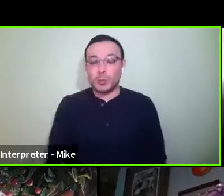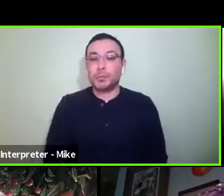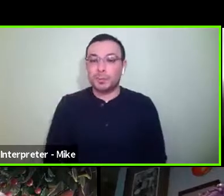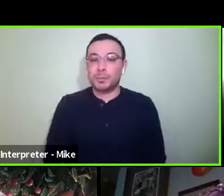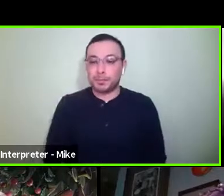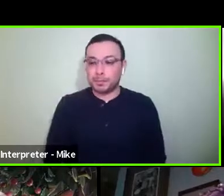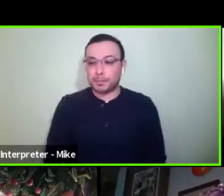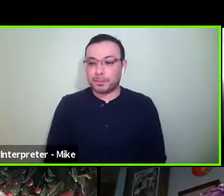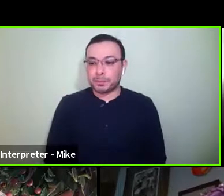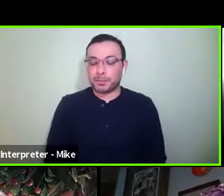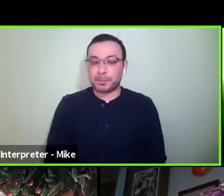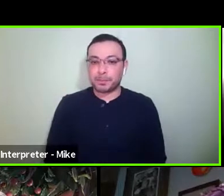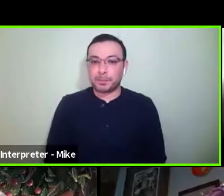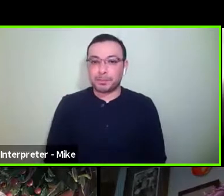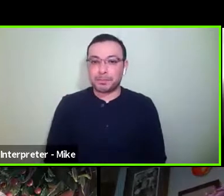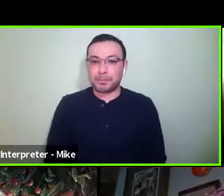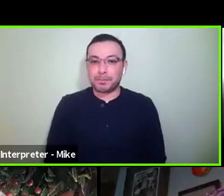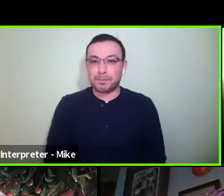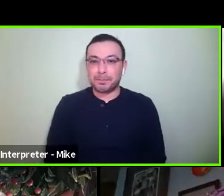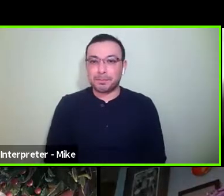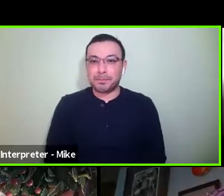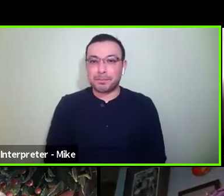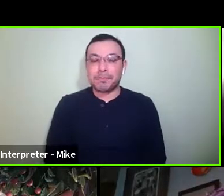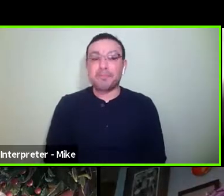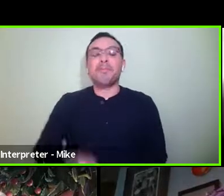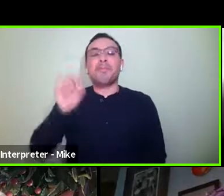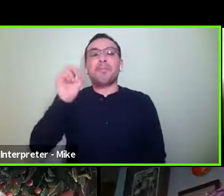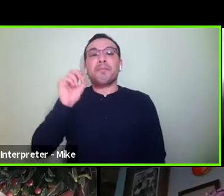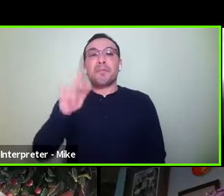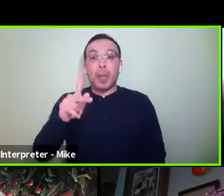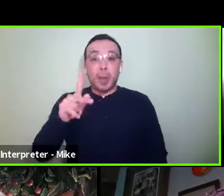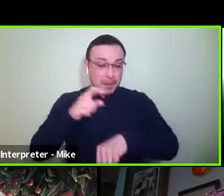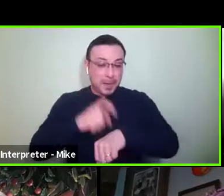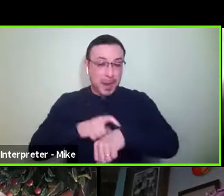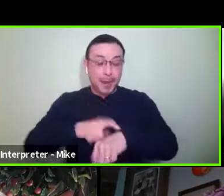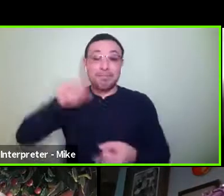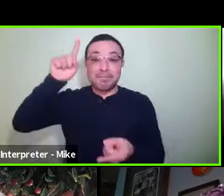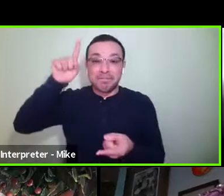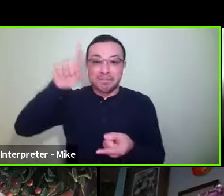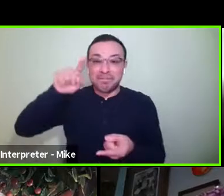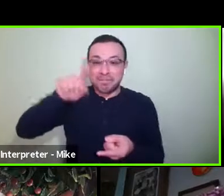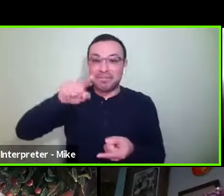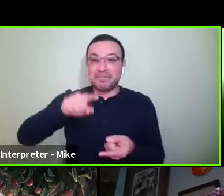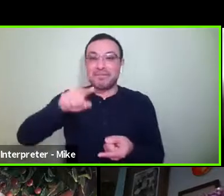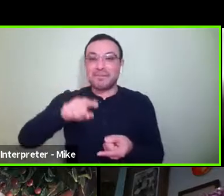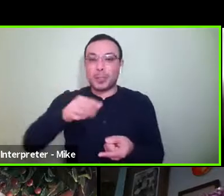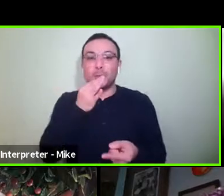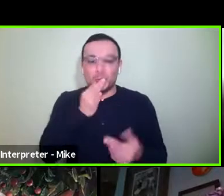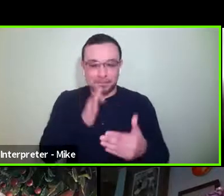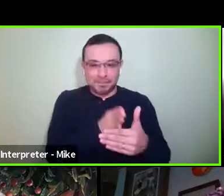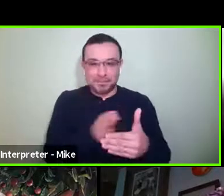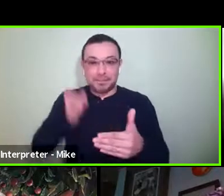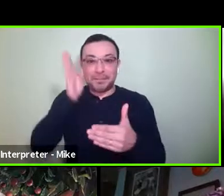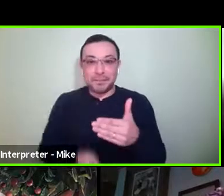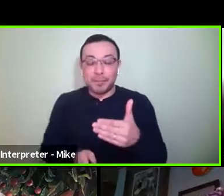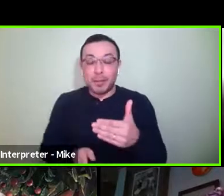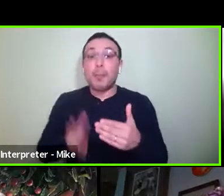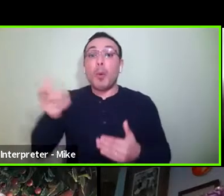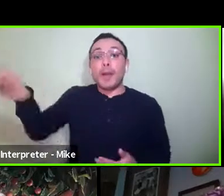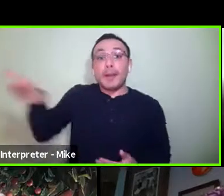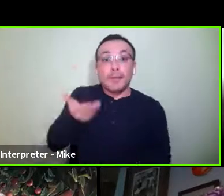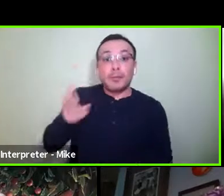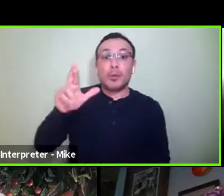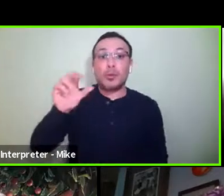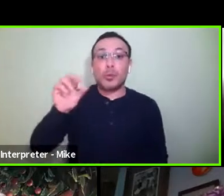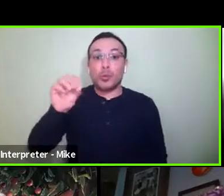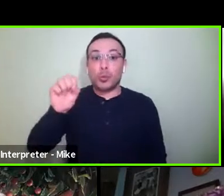I want to, at this point, we're nearing the end of our time, but I'd like to invite Rosemarie.